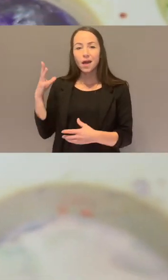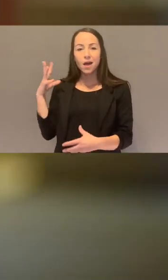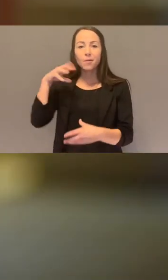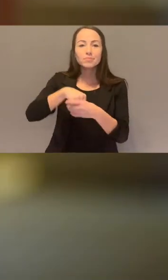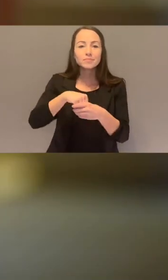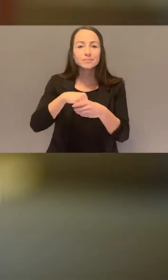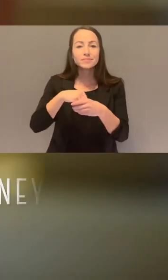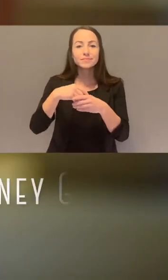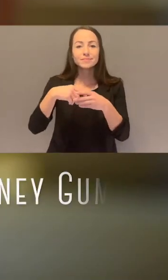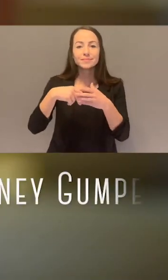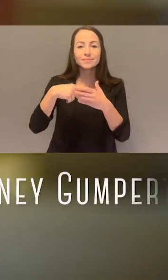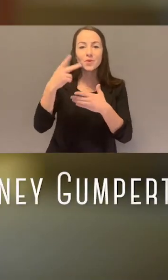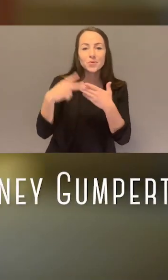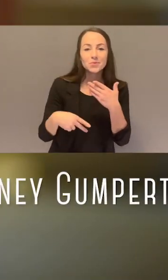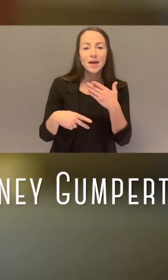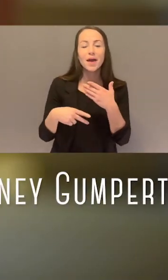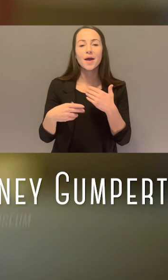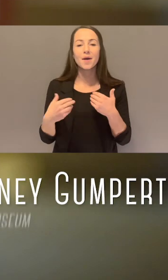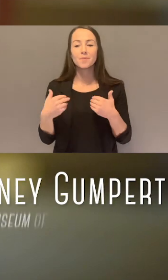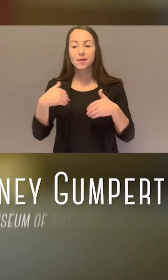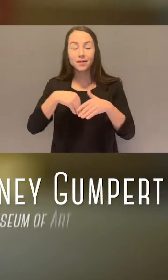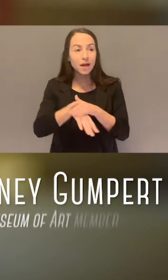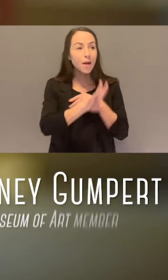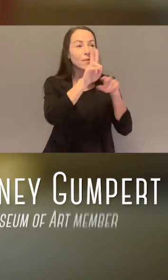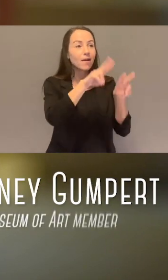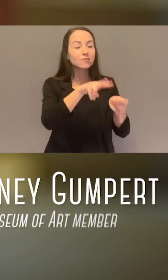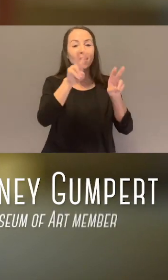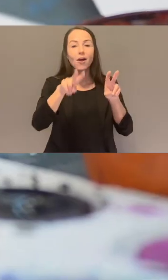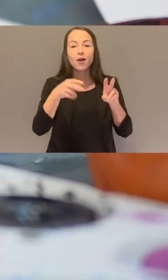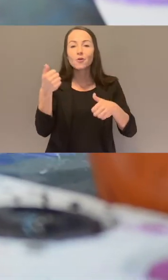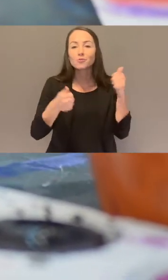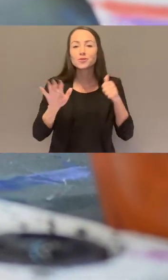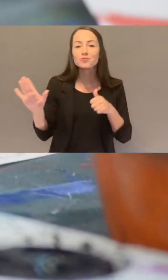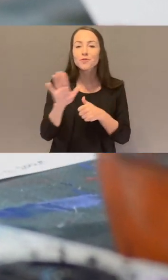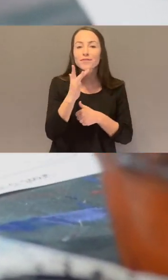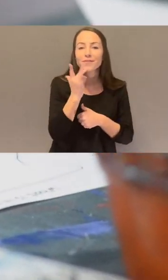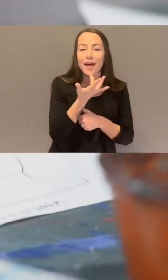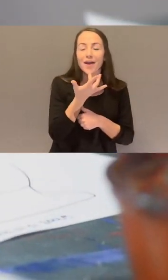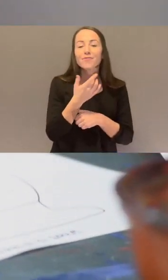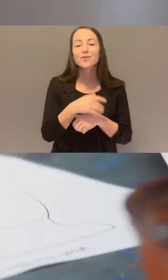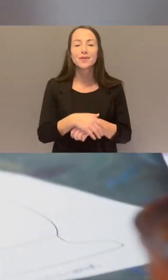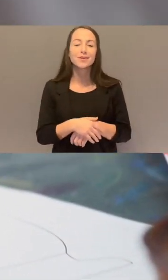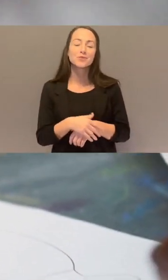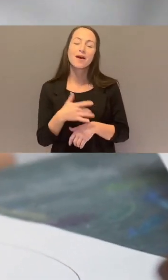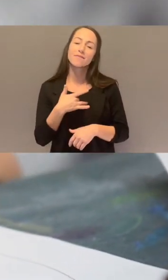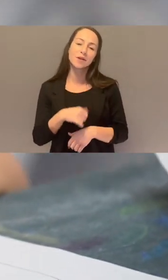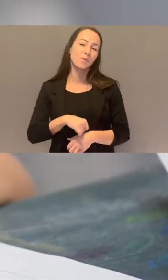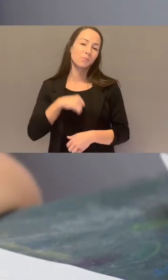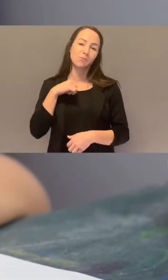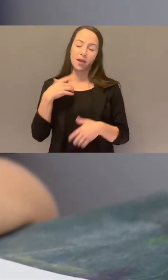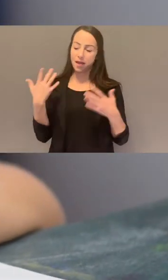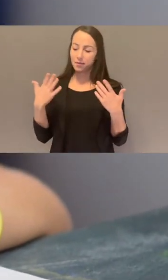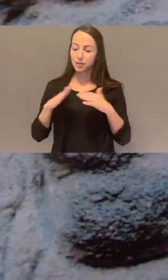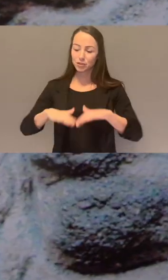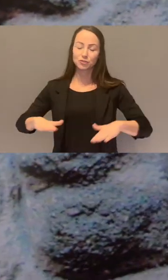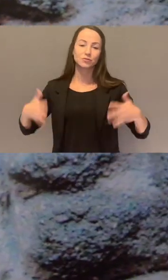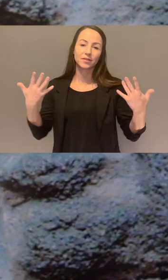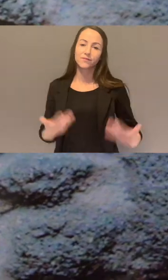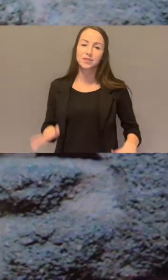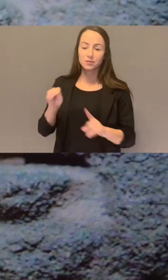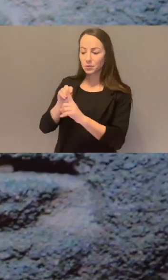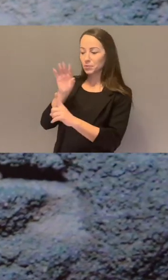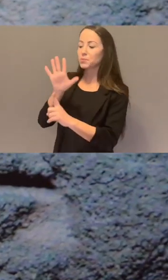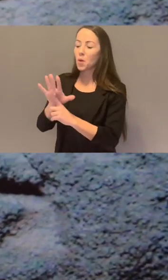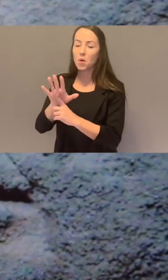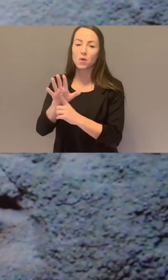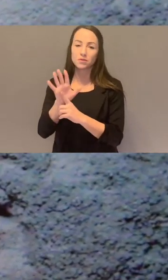That they want to participate in the programs, that they have their favorite pieces of art. I feel very proud that I'm able to bring my children here and expose them to art